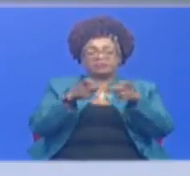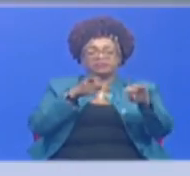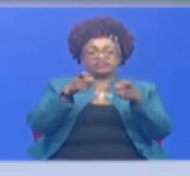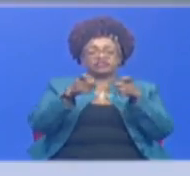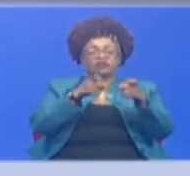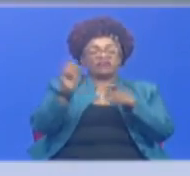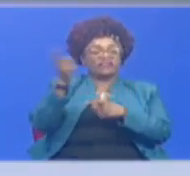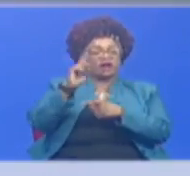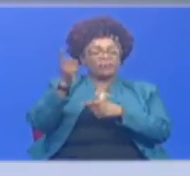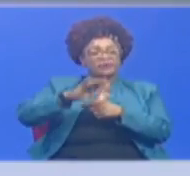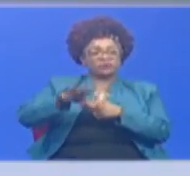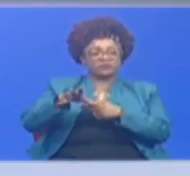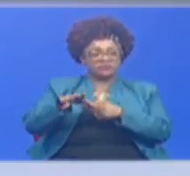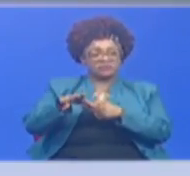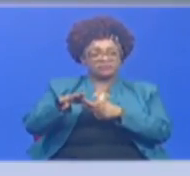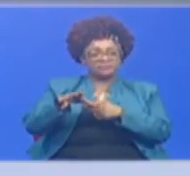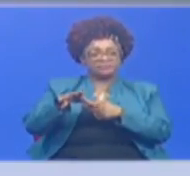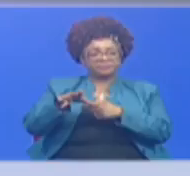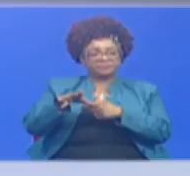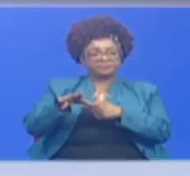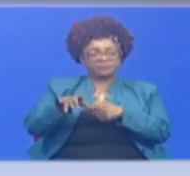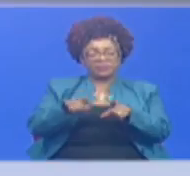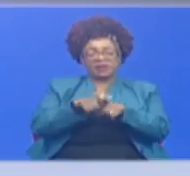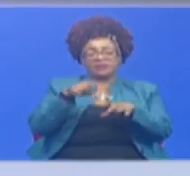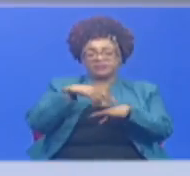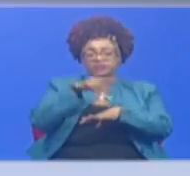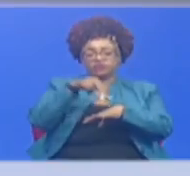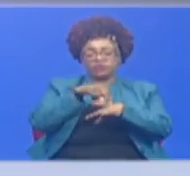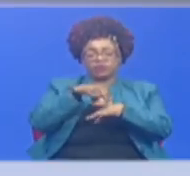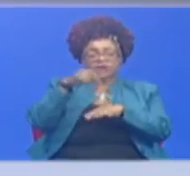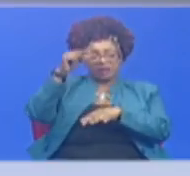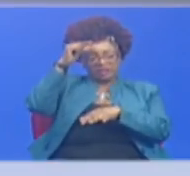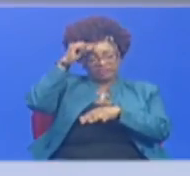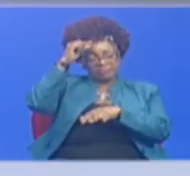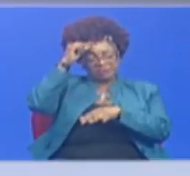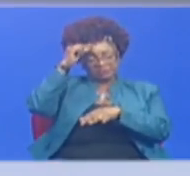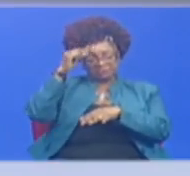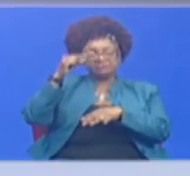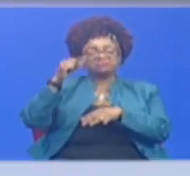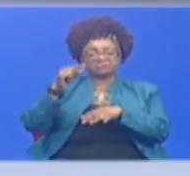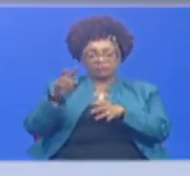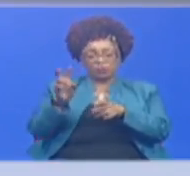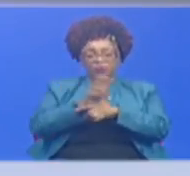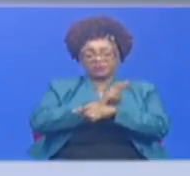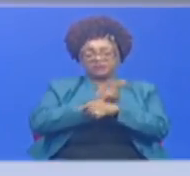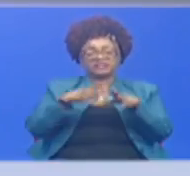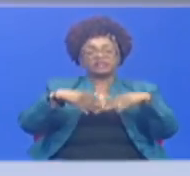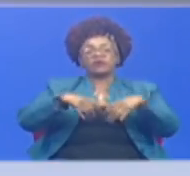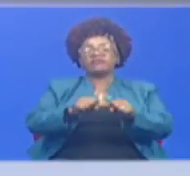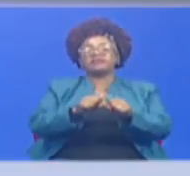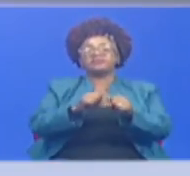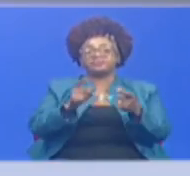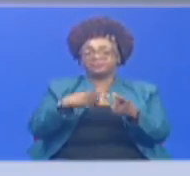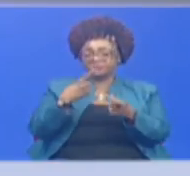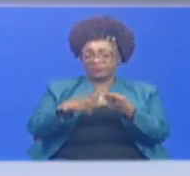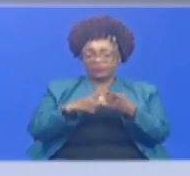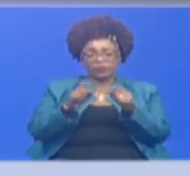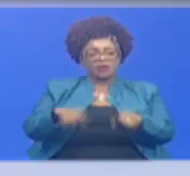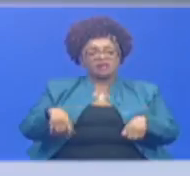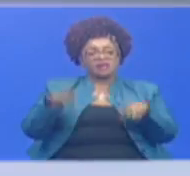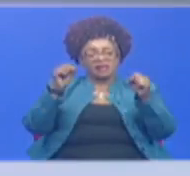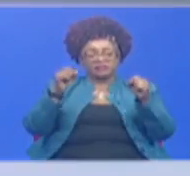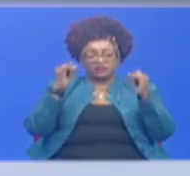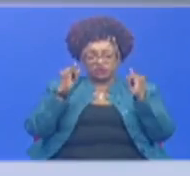Nairobi County. As the national government completed the takeover of the county, he will head the newly created